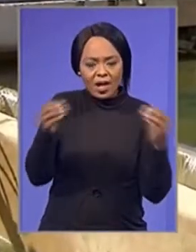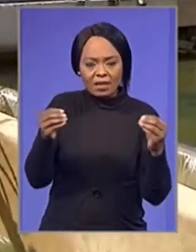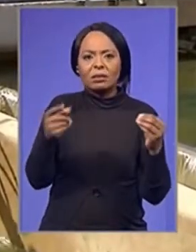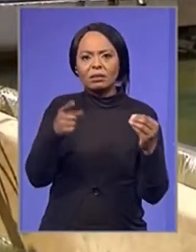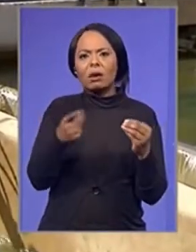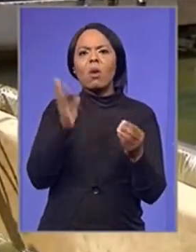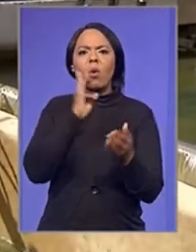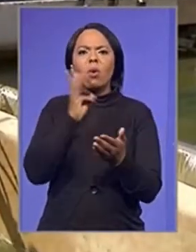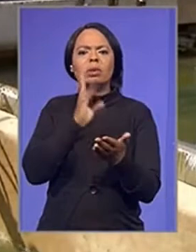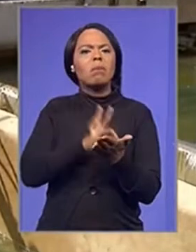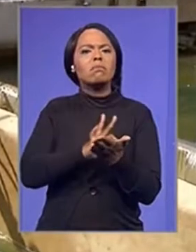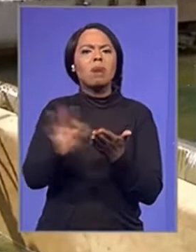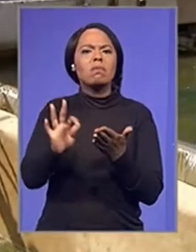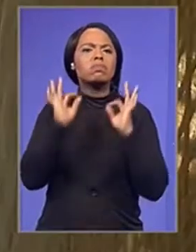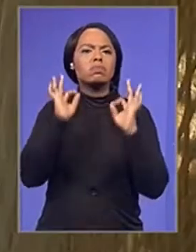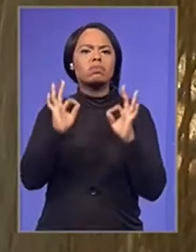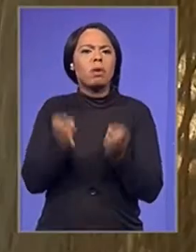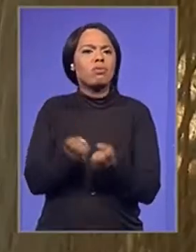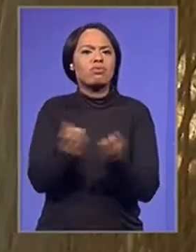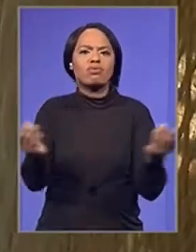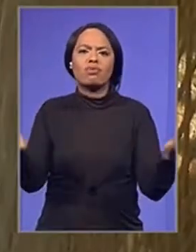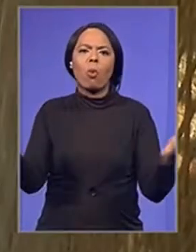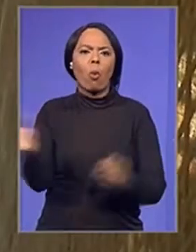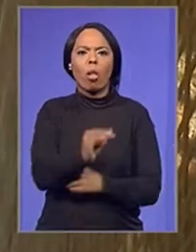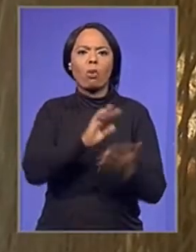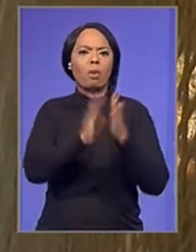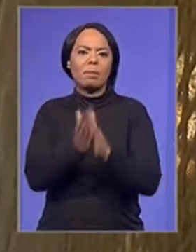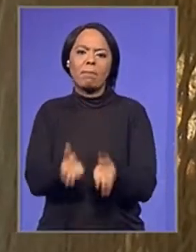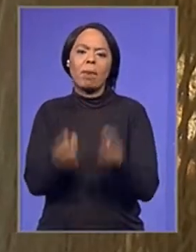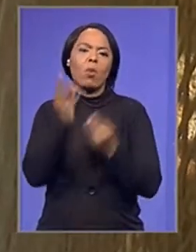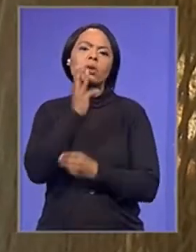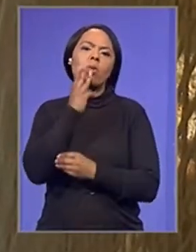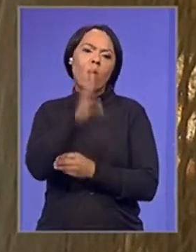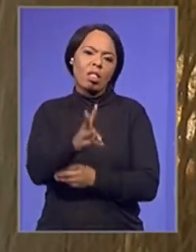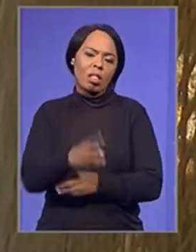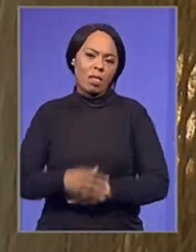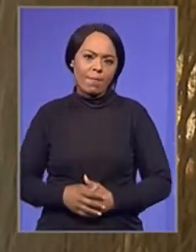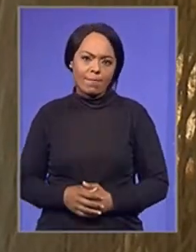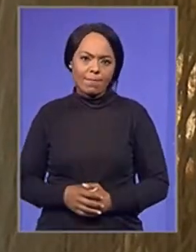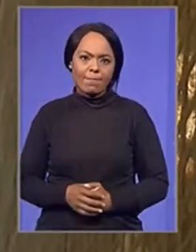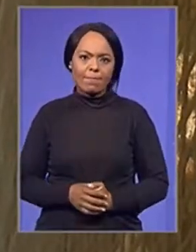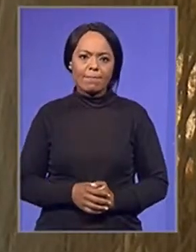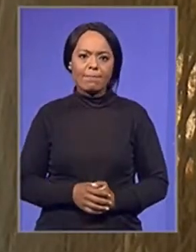masepaleng ono e tla be le selo sa maloba. Zebulon Maine, SABC News, Brits.